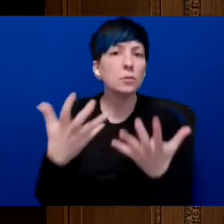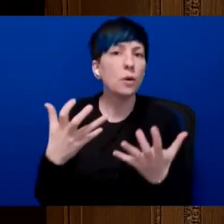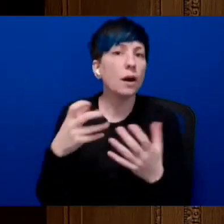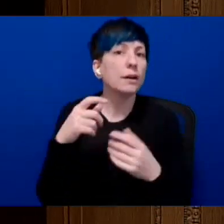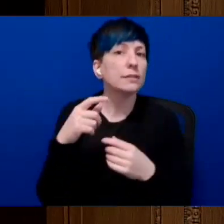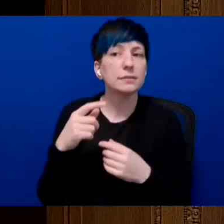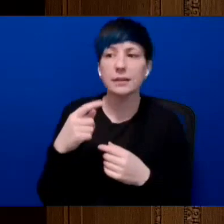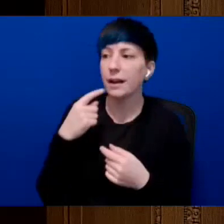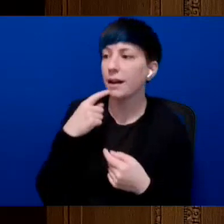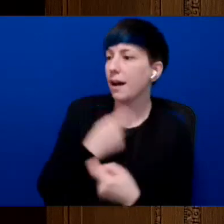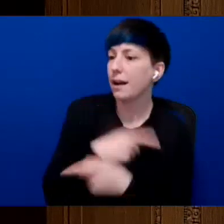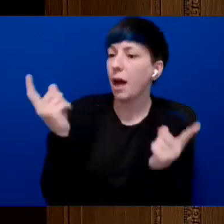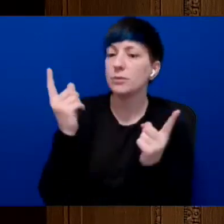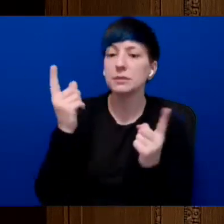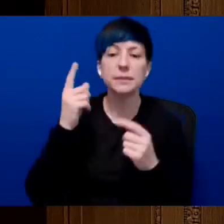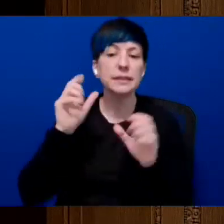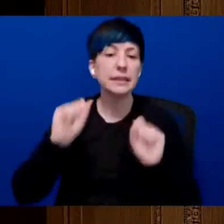announcement.